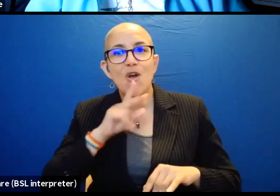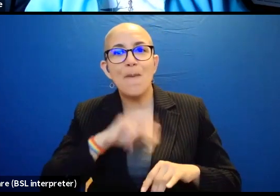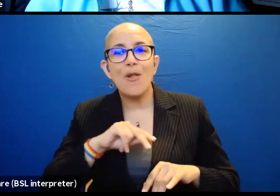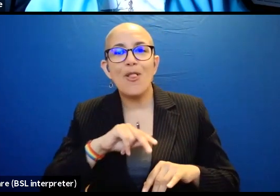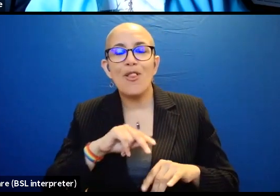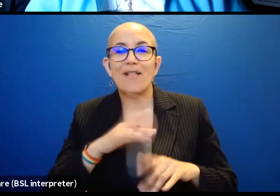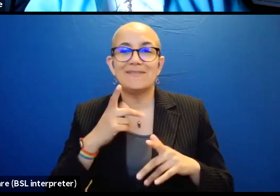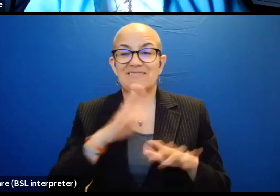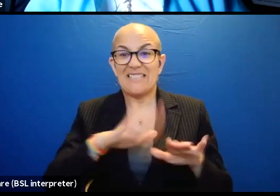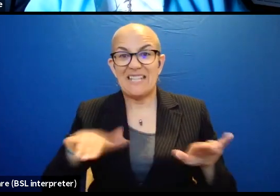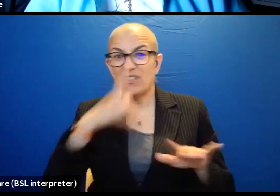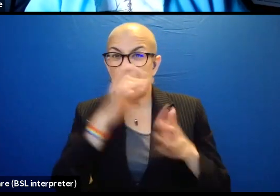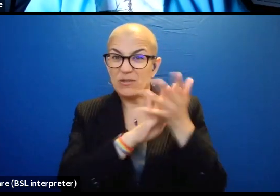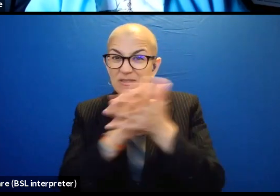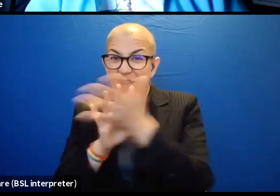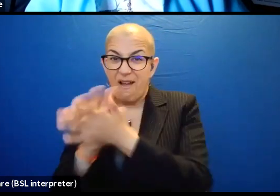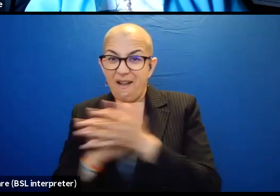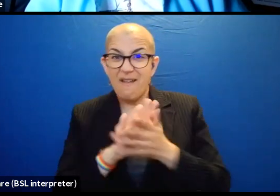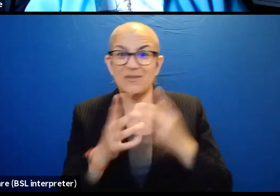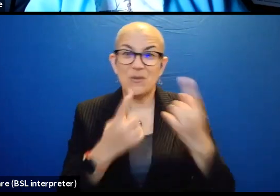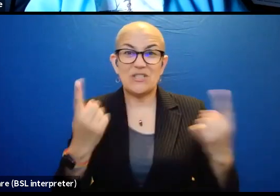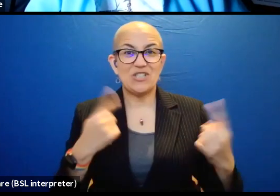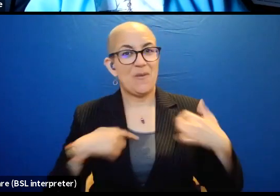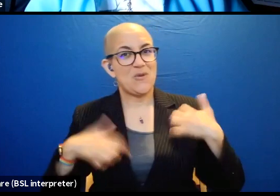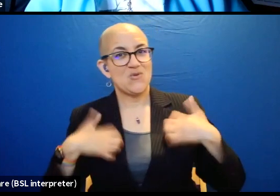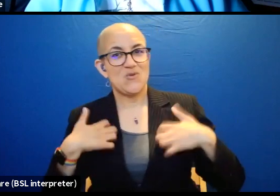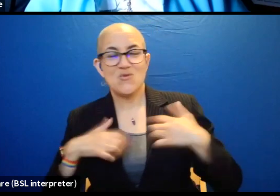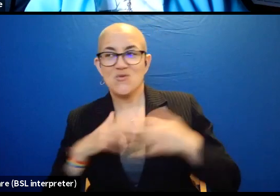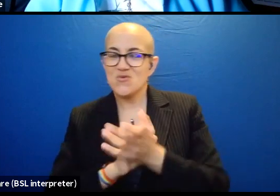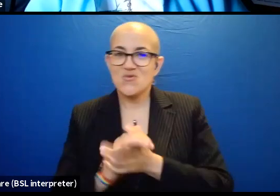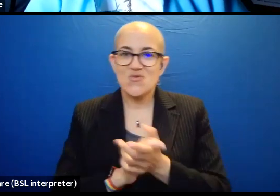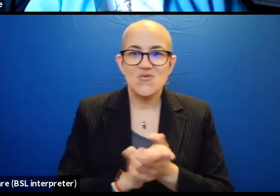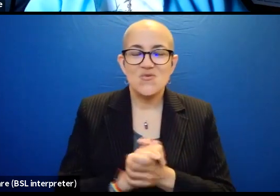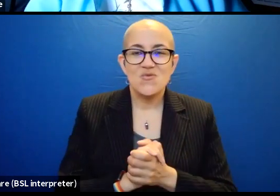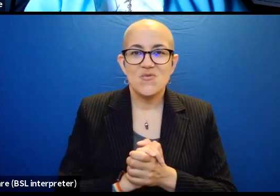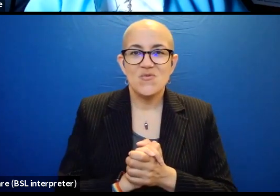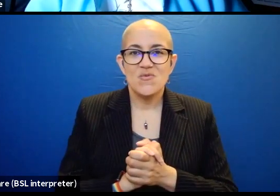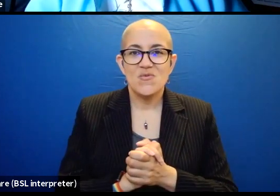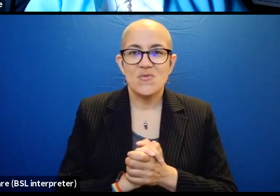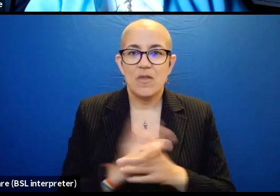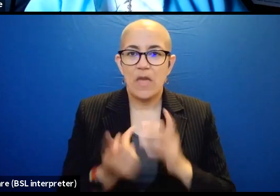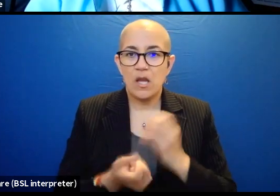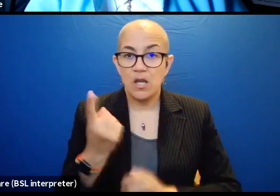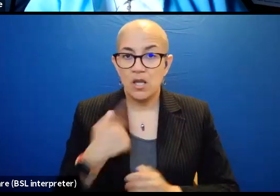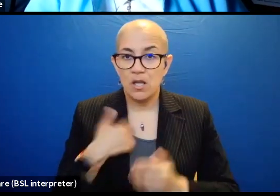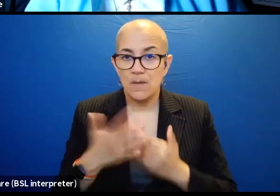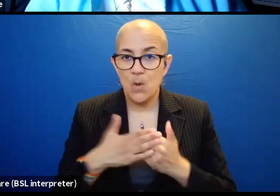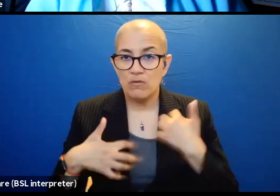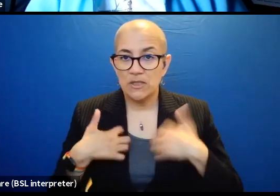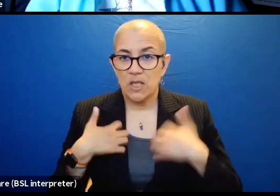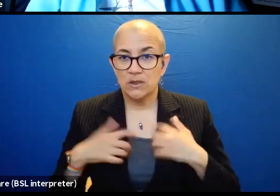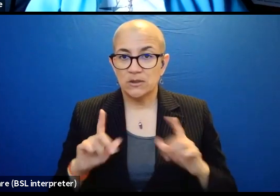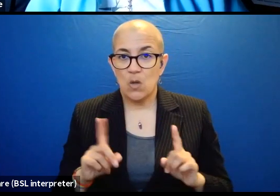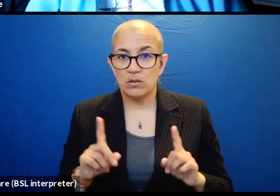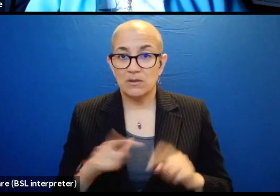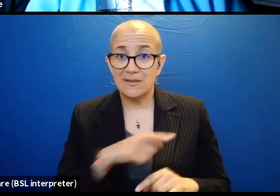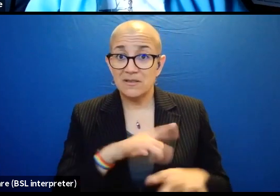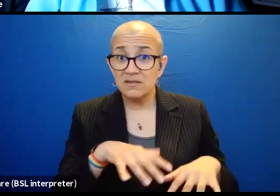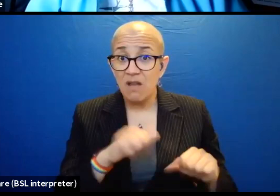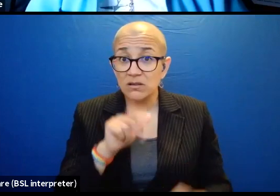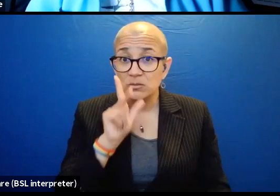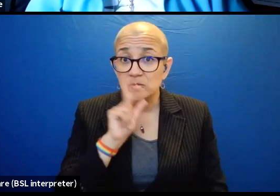sign to each other. And we were quite excited about that. And then guess what? We were more excited because he started to